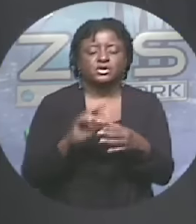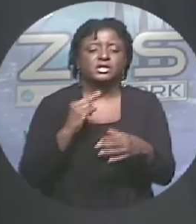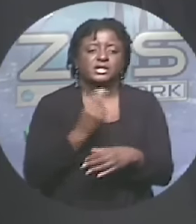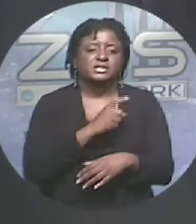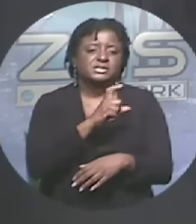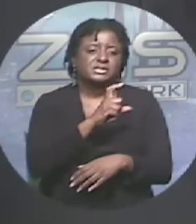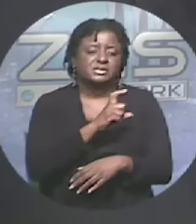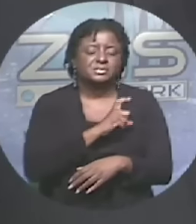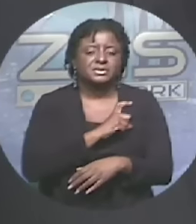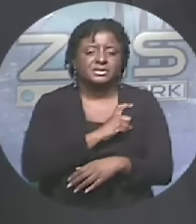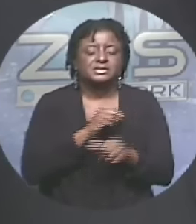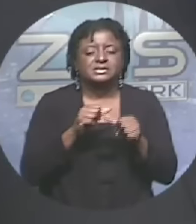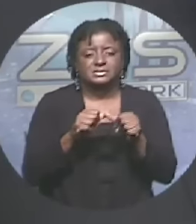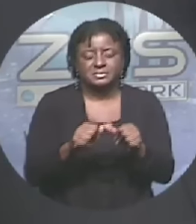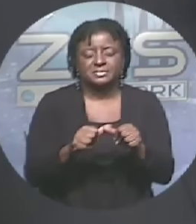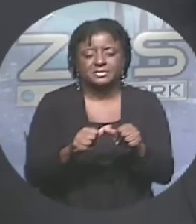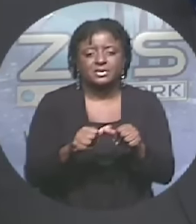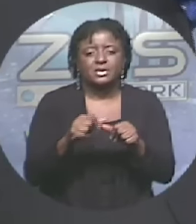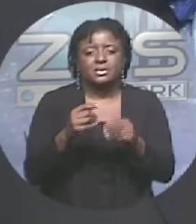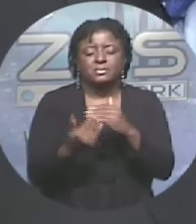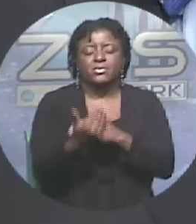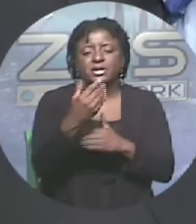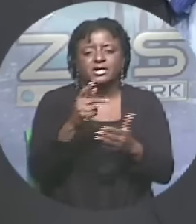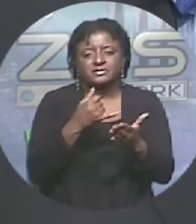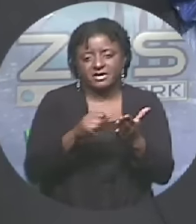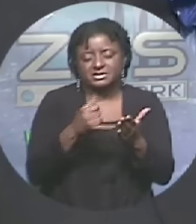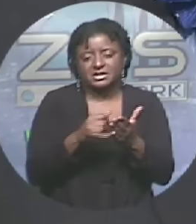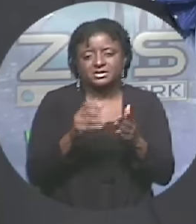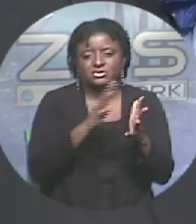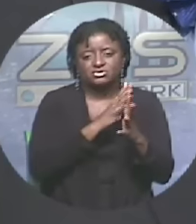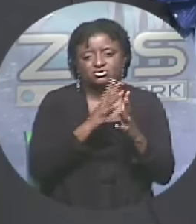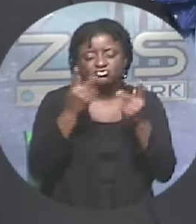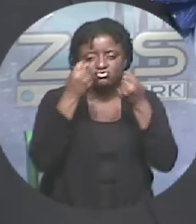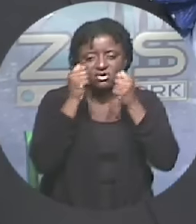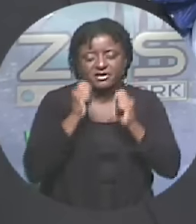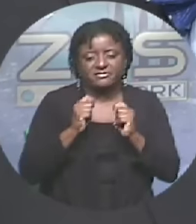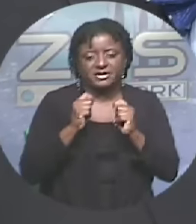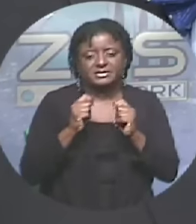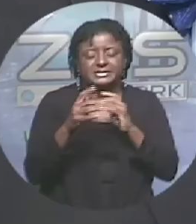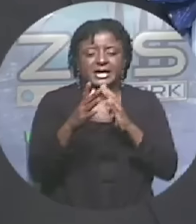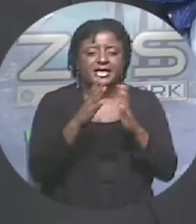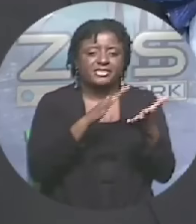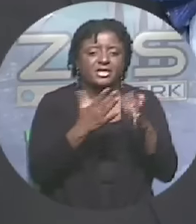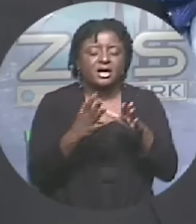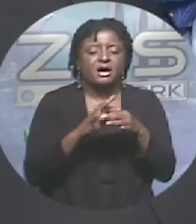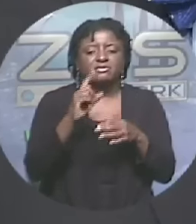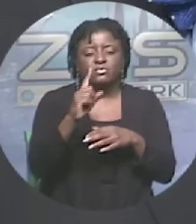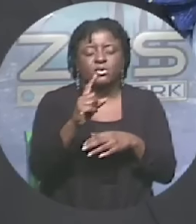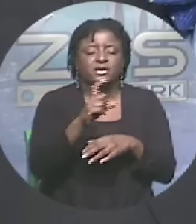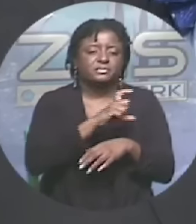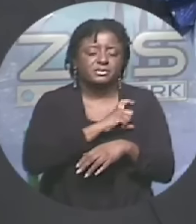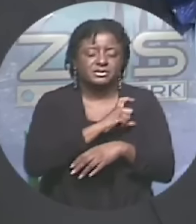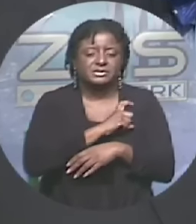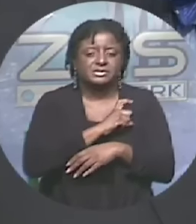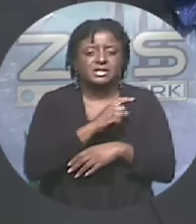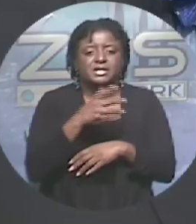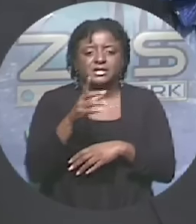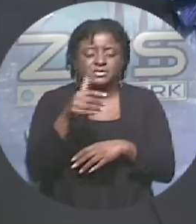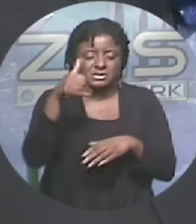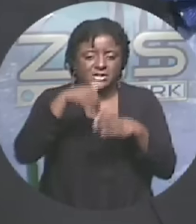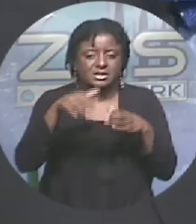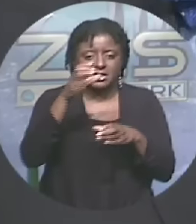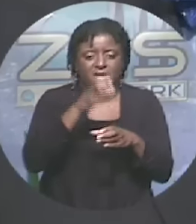officers spent the morning investigating the tragic death of one of their own. The young man was a passenger in a vehicle that lost control at the